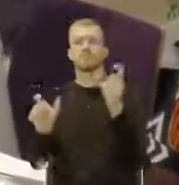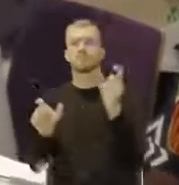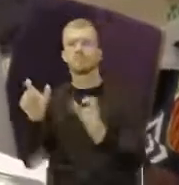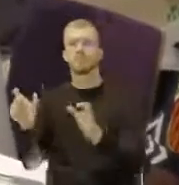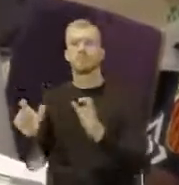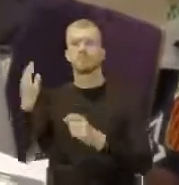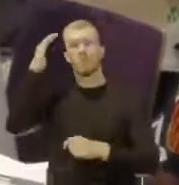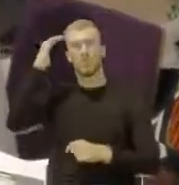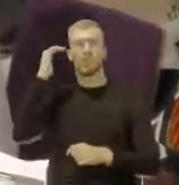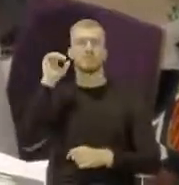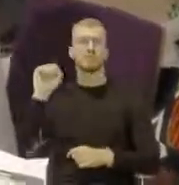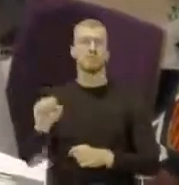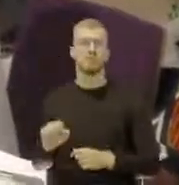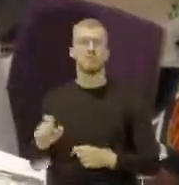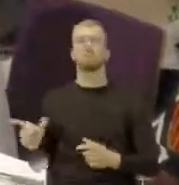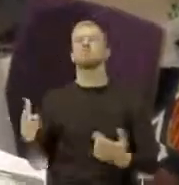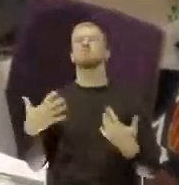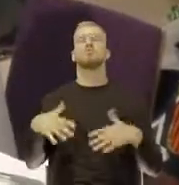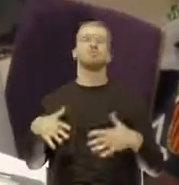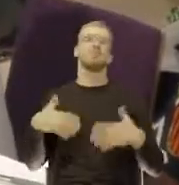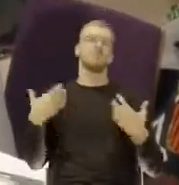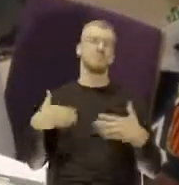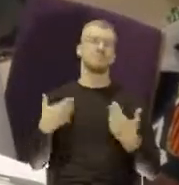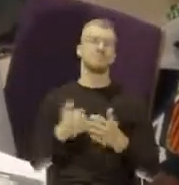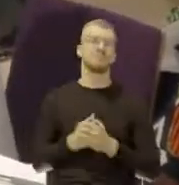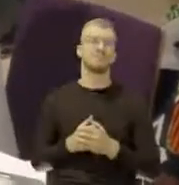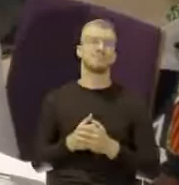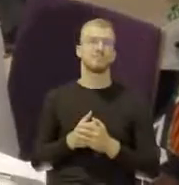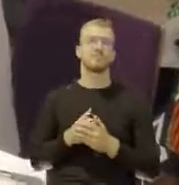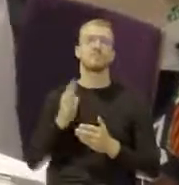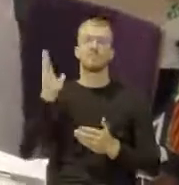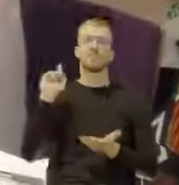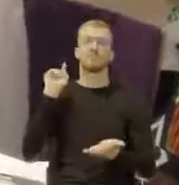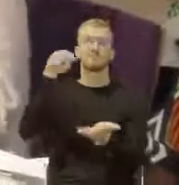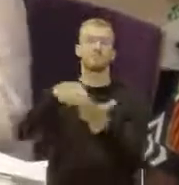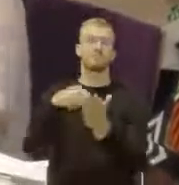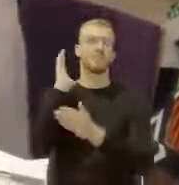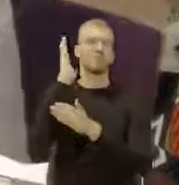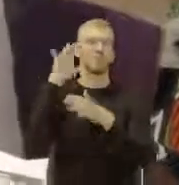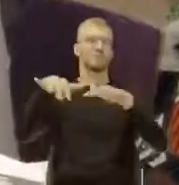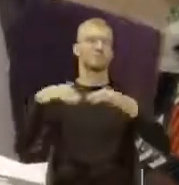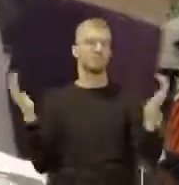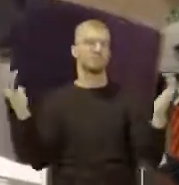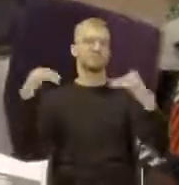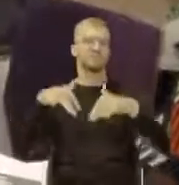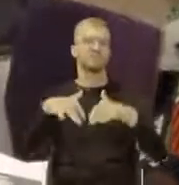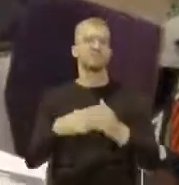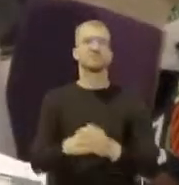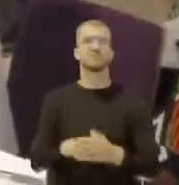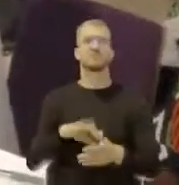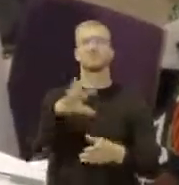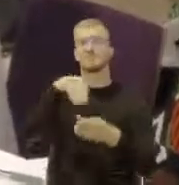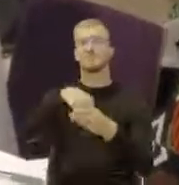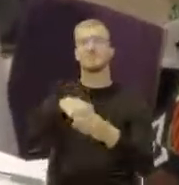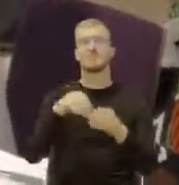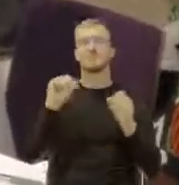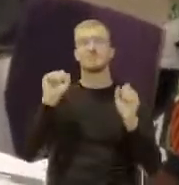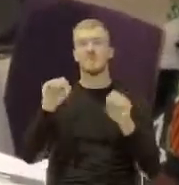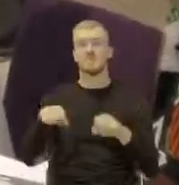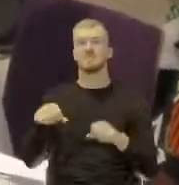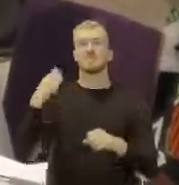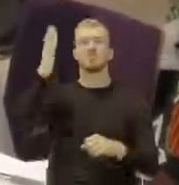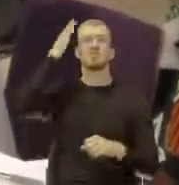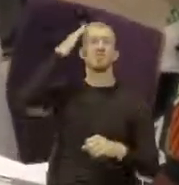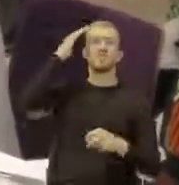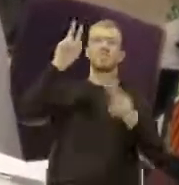about your practices and programs through this special Daejeon track that you just presented.